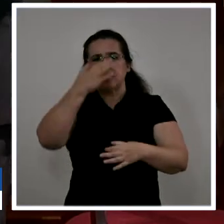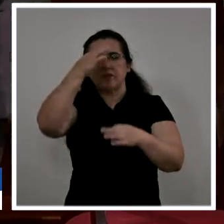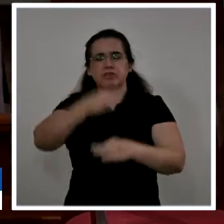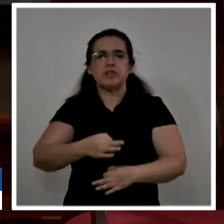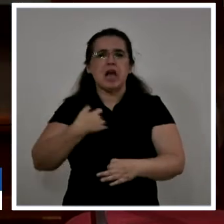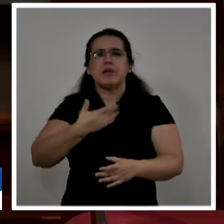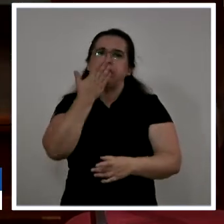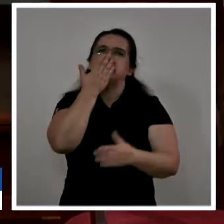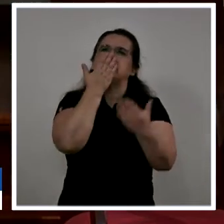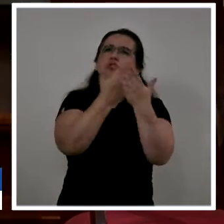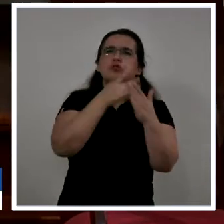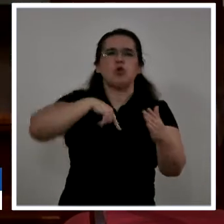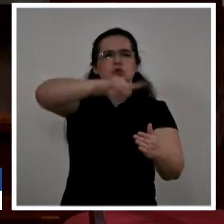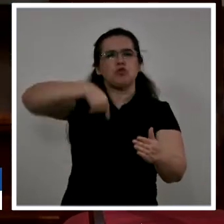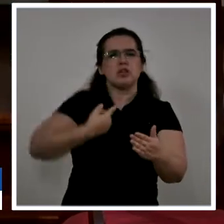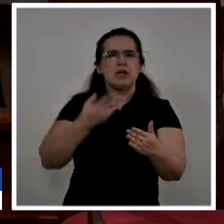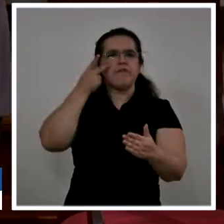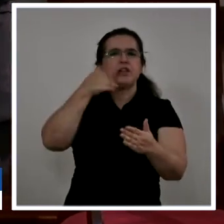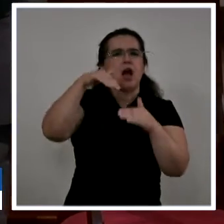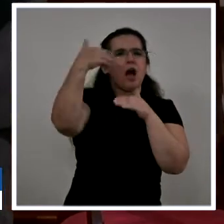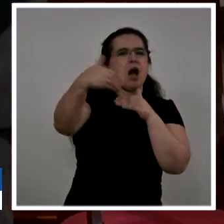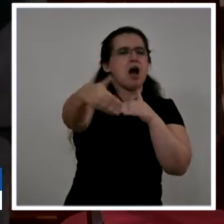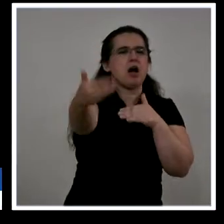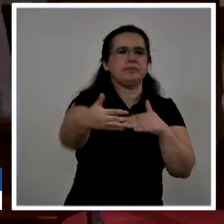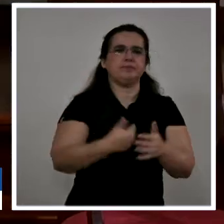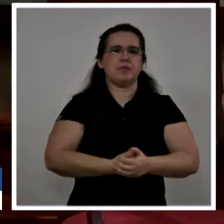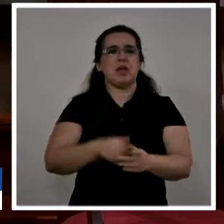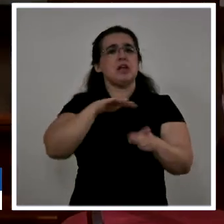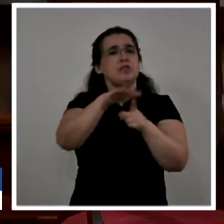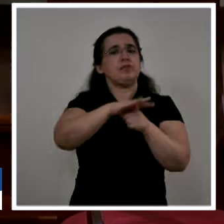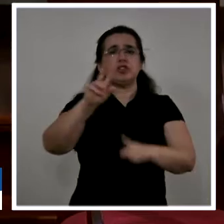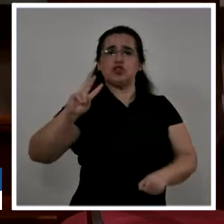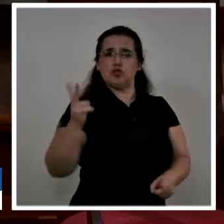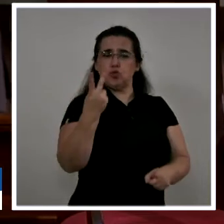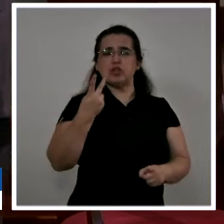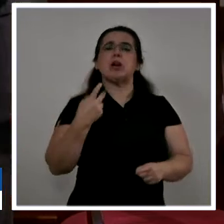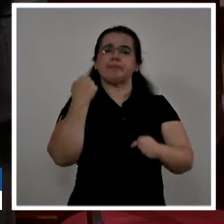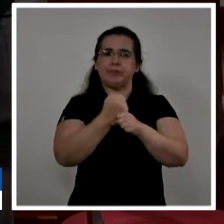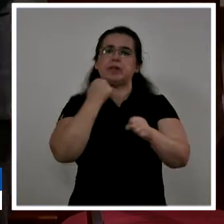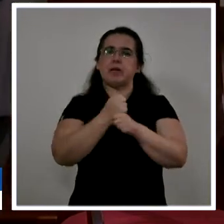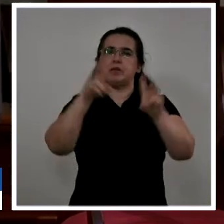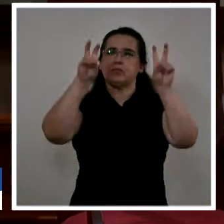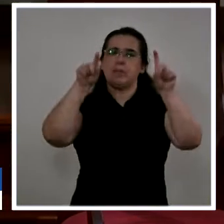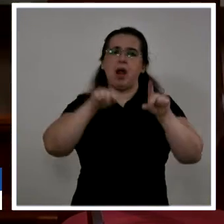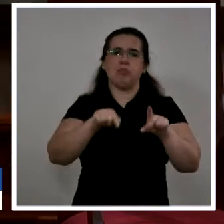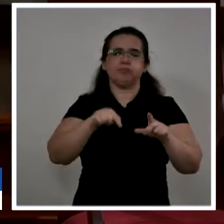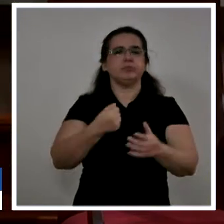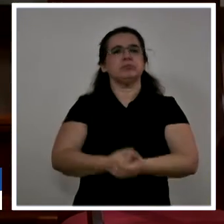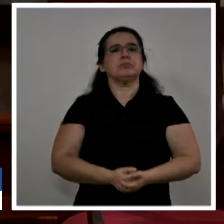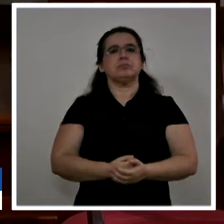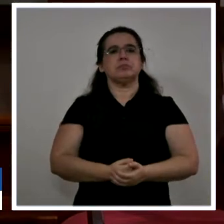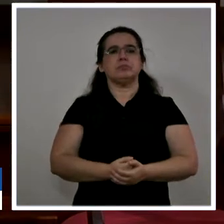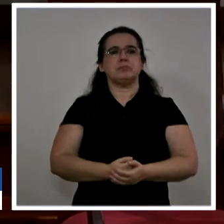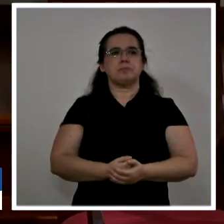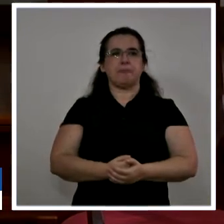tarde na vida. And there's two influences at work. E há duas influências que trabalham em relação a este tema. One is the influence